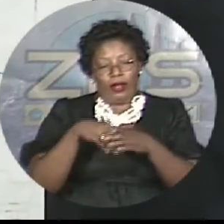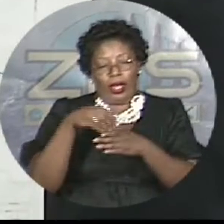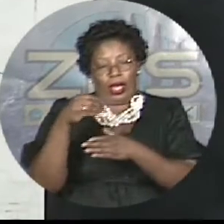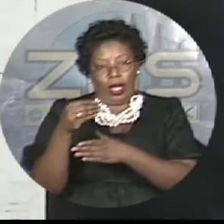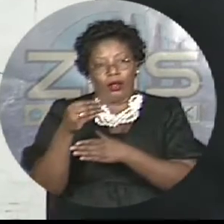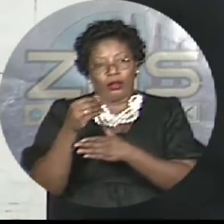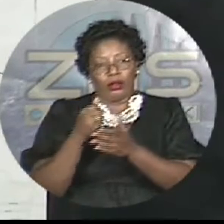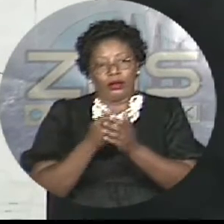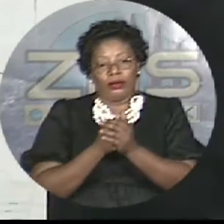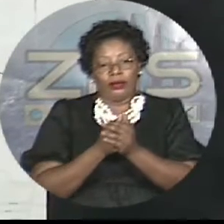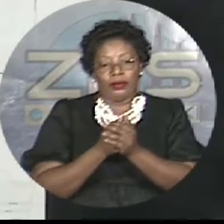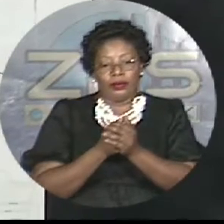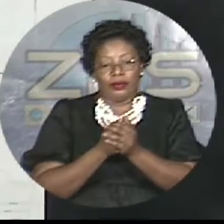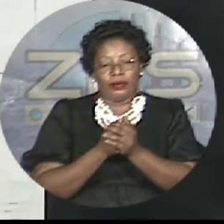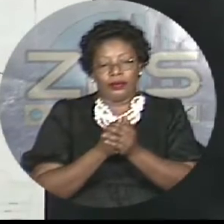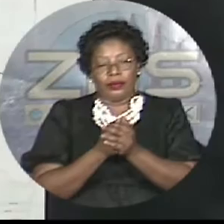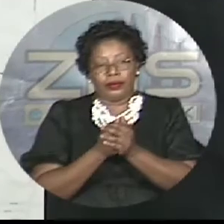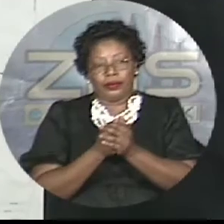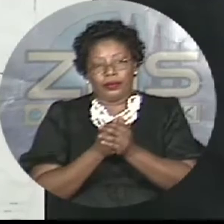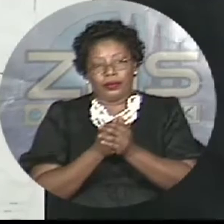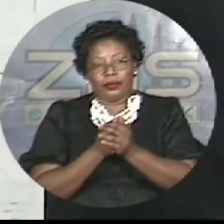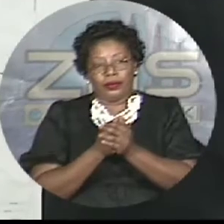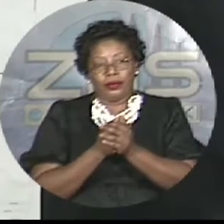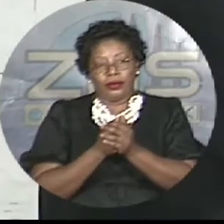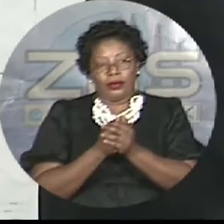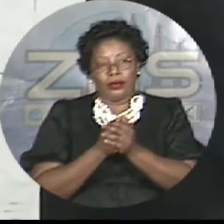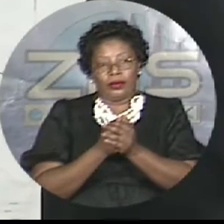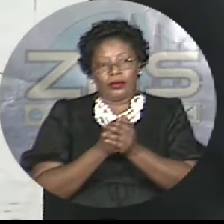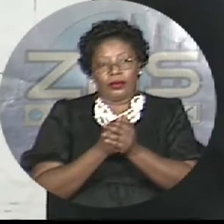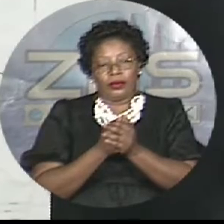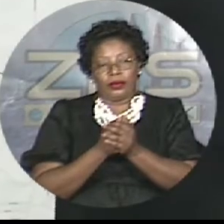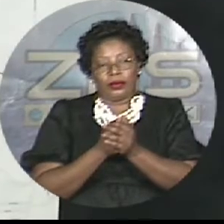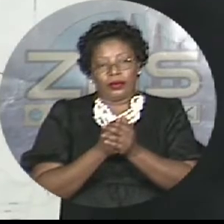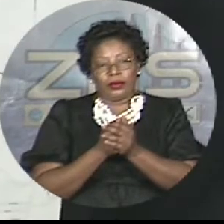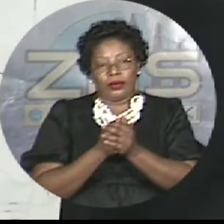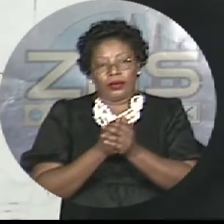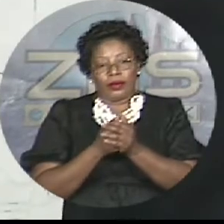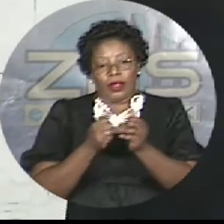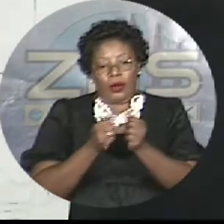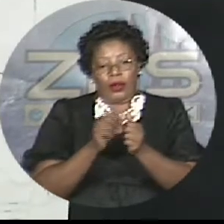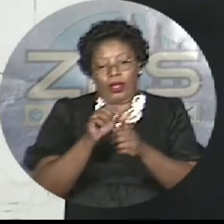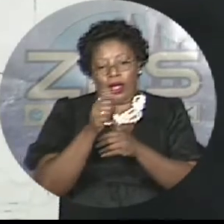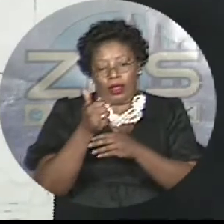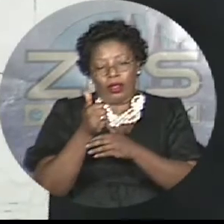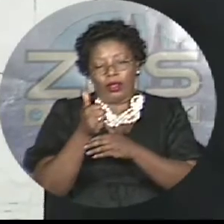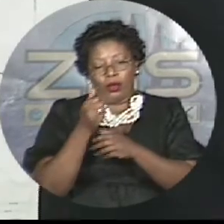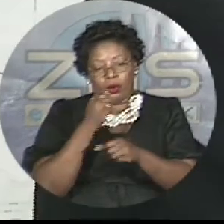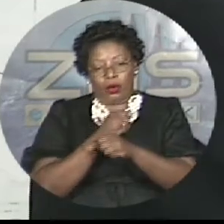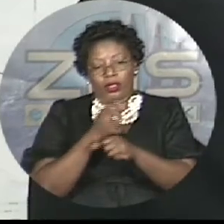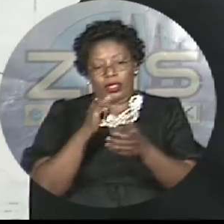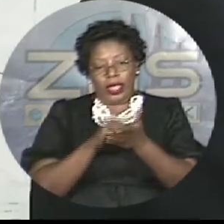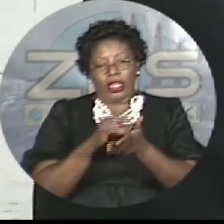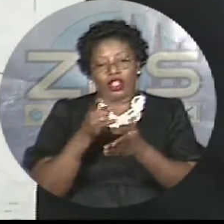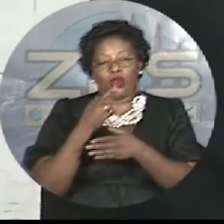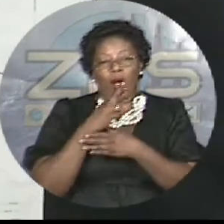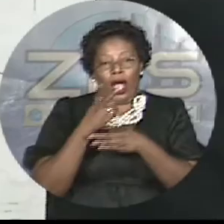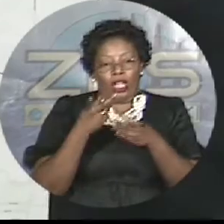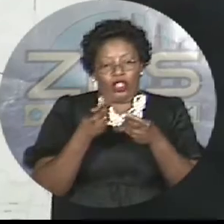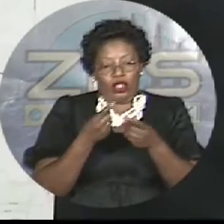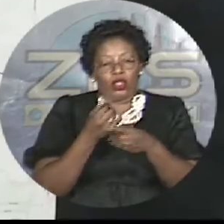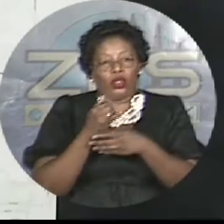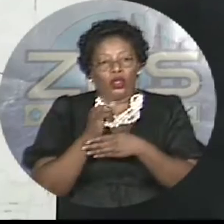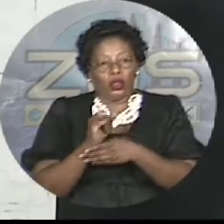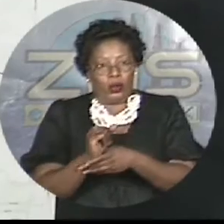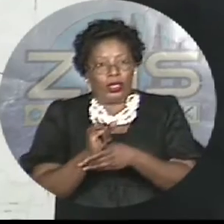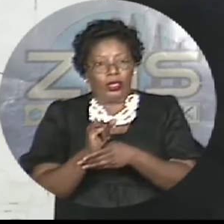is a significant one. And when coupled with all of the other charitable works you're doing, looms large